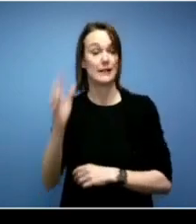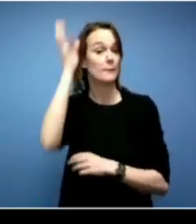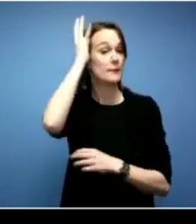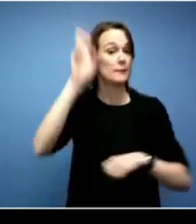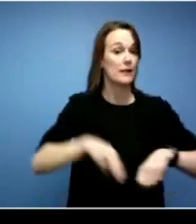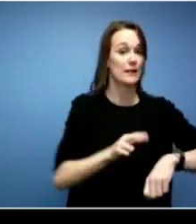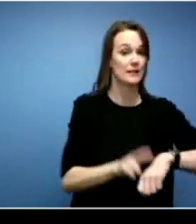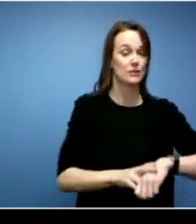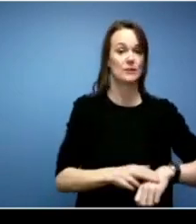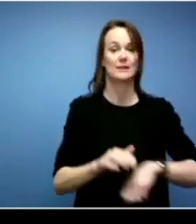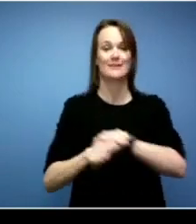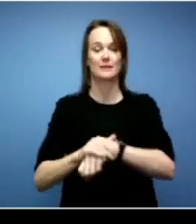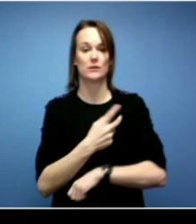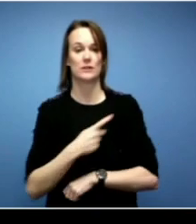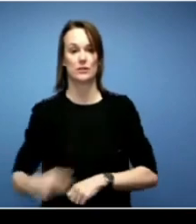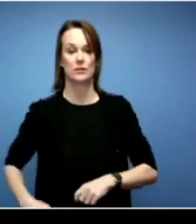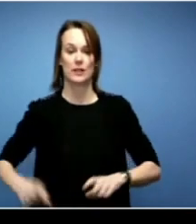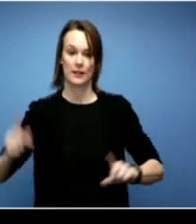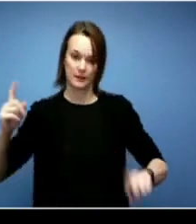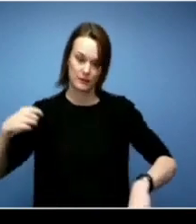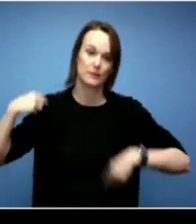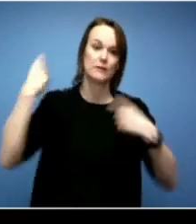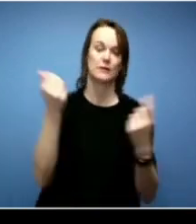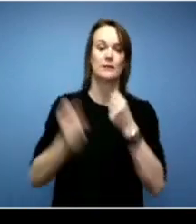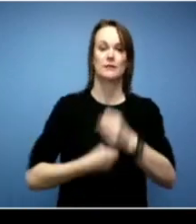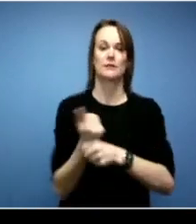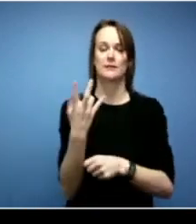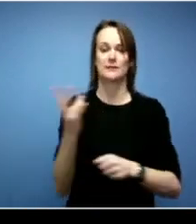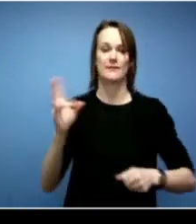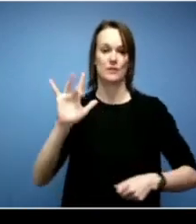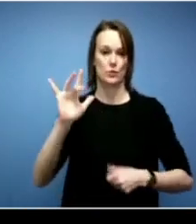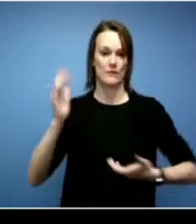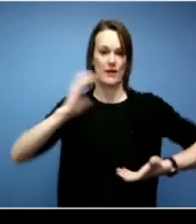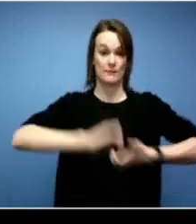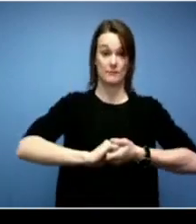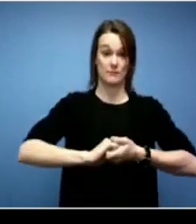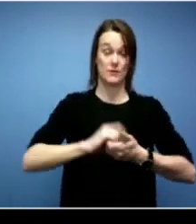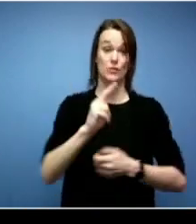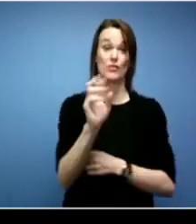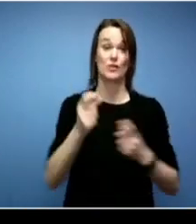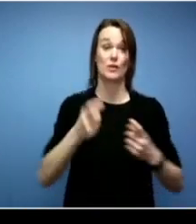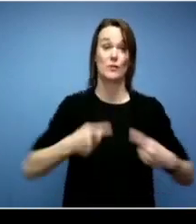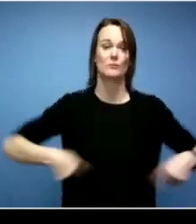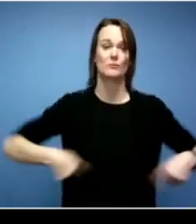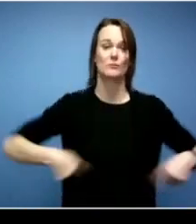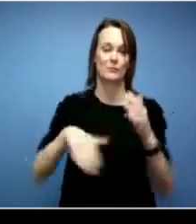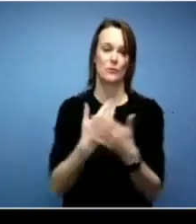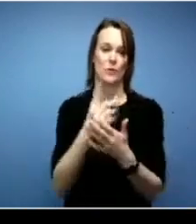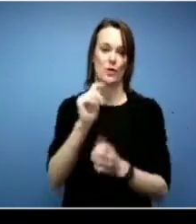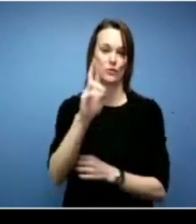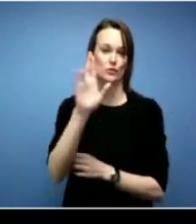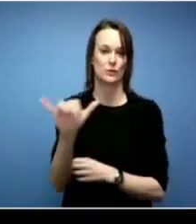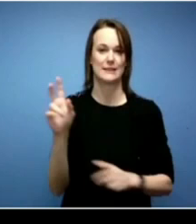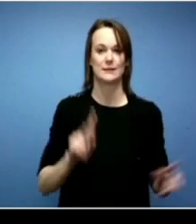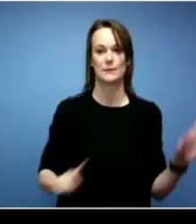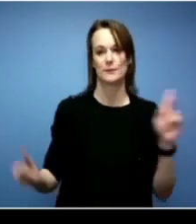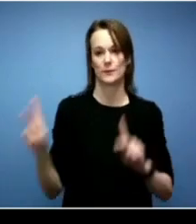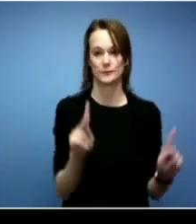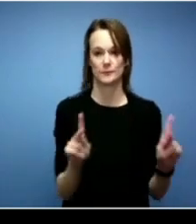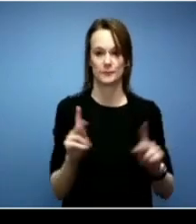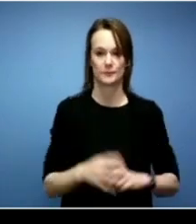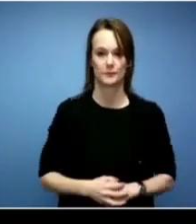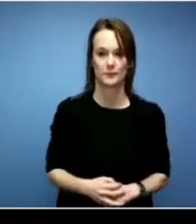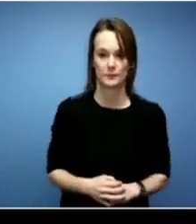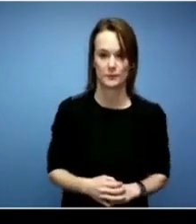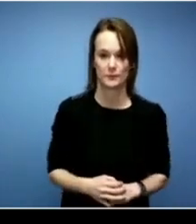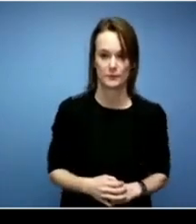back to 1725. In Nova Scotia, we recognize that we are all treaty people. And as a treaty beneficiary,